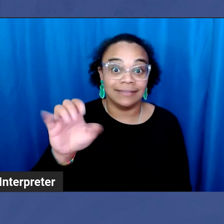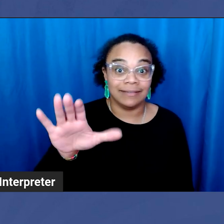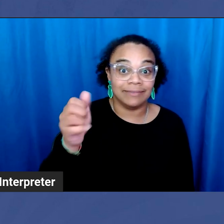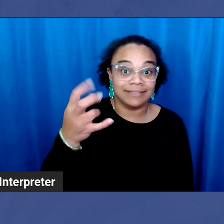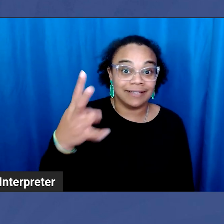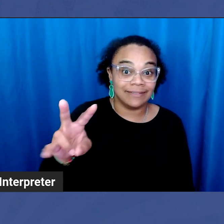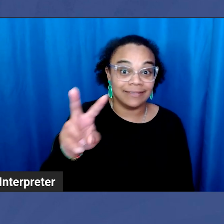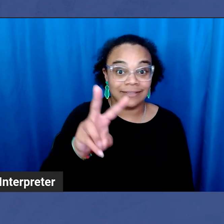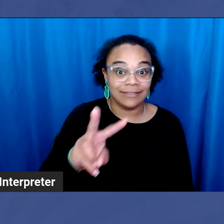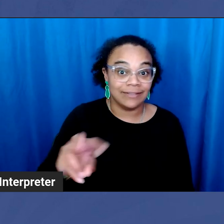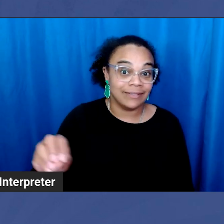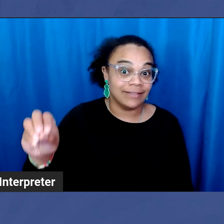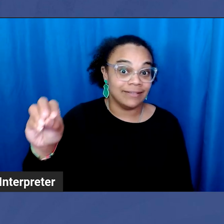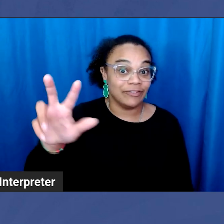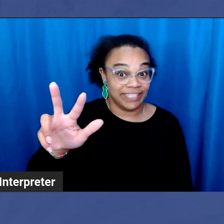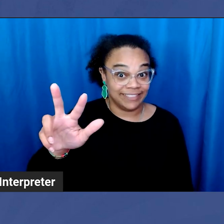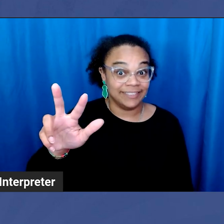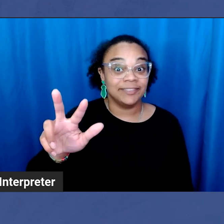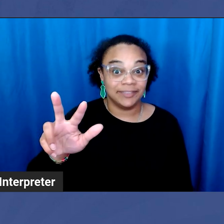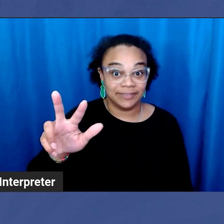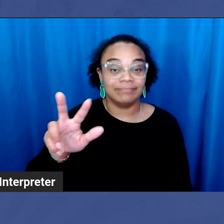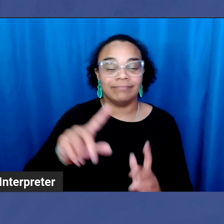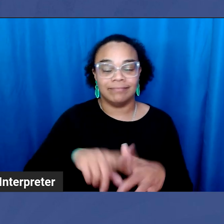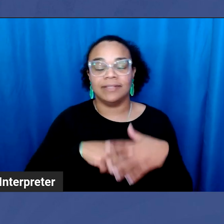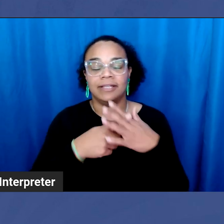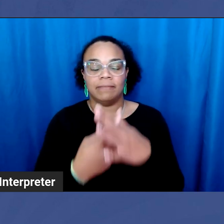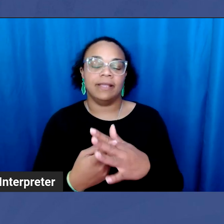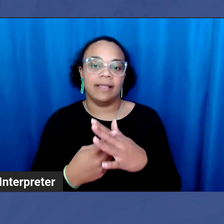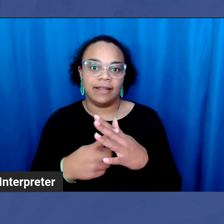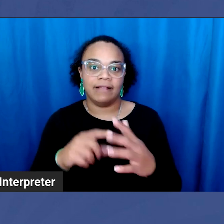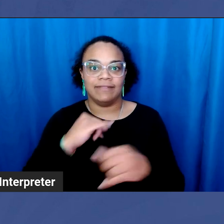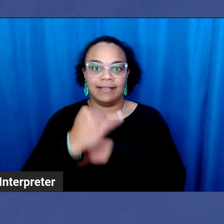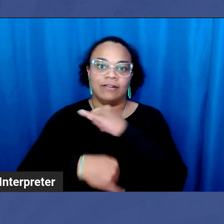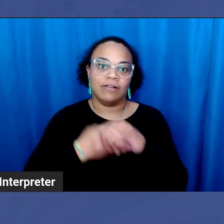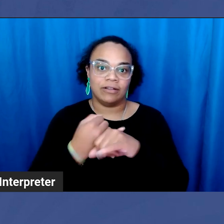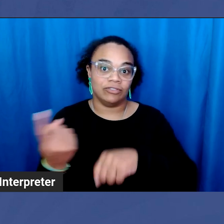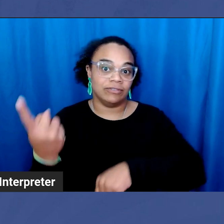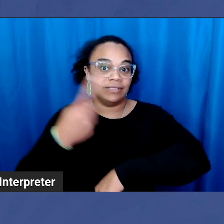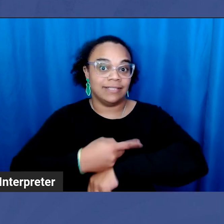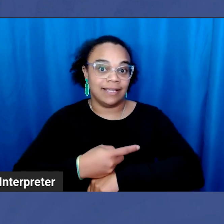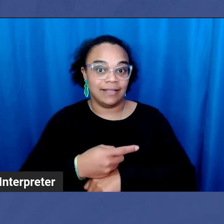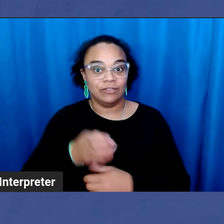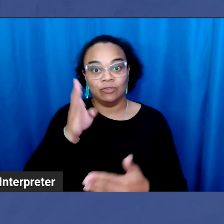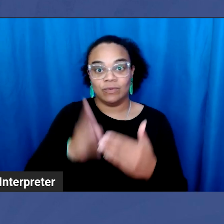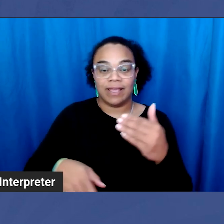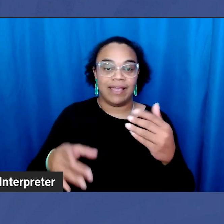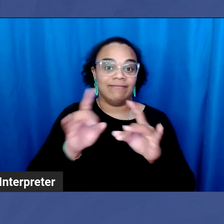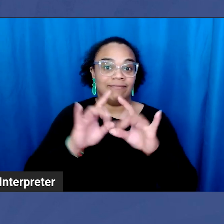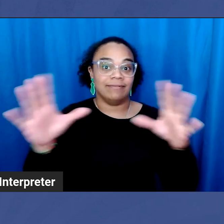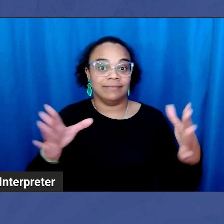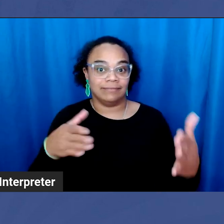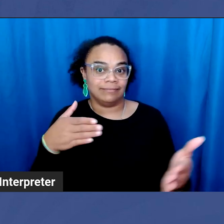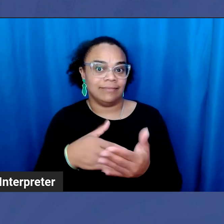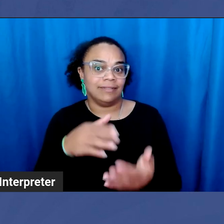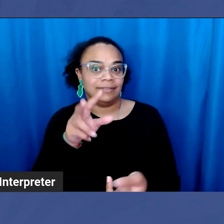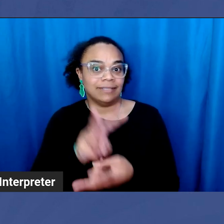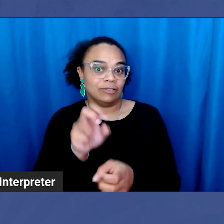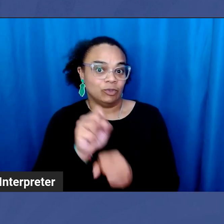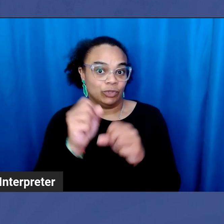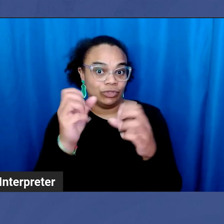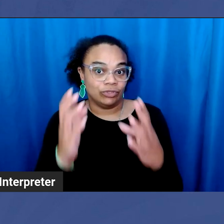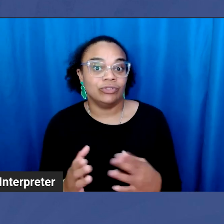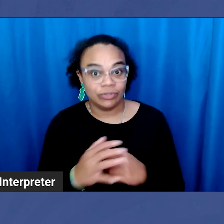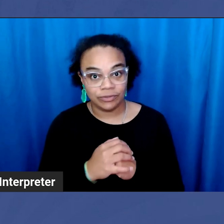17th, 2003, the beginning of the International Day to End Violence Against Sex